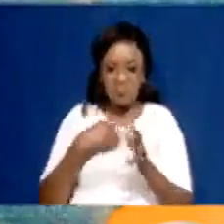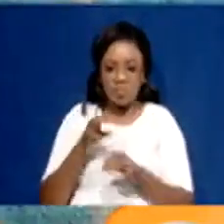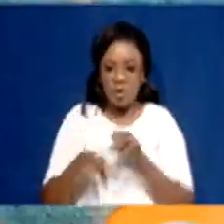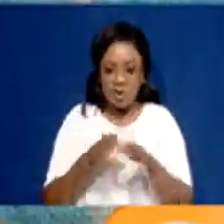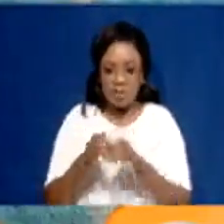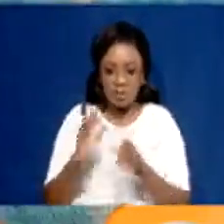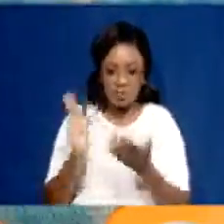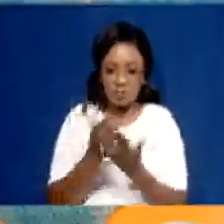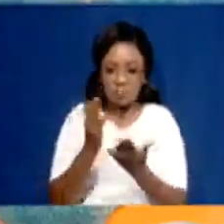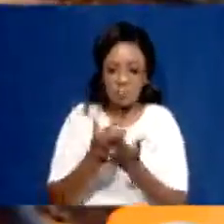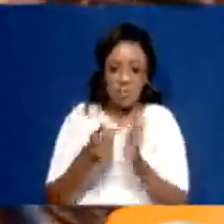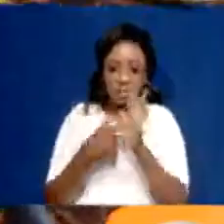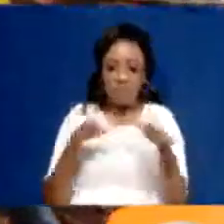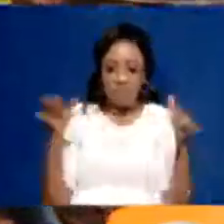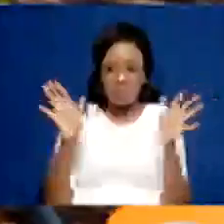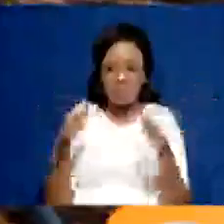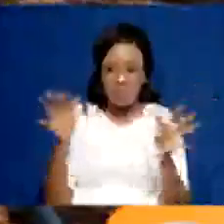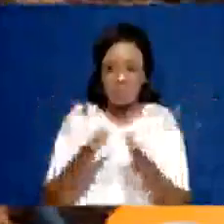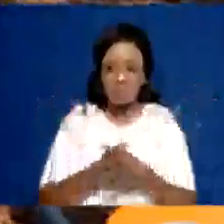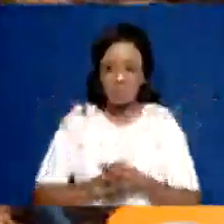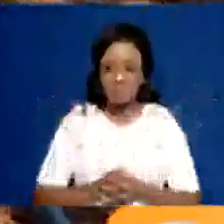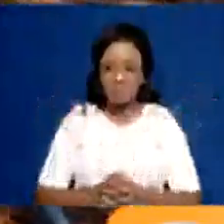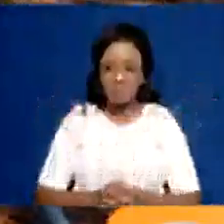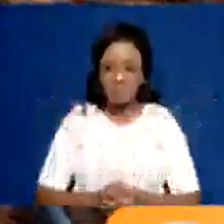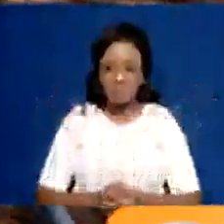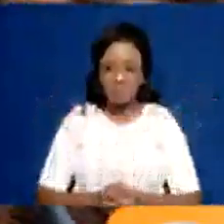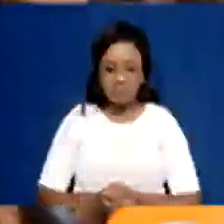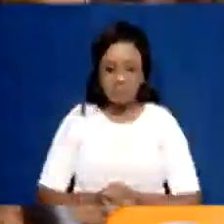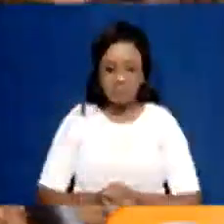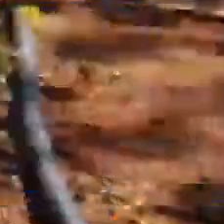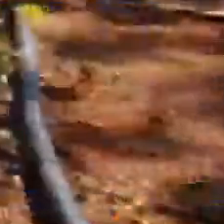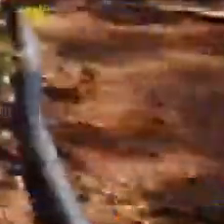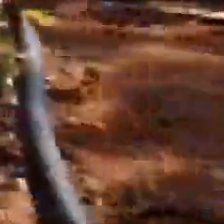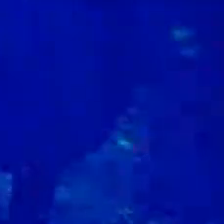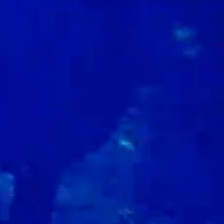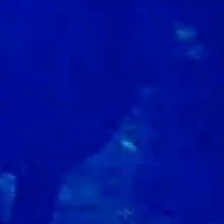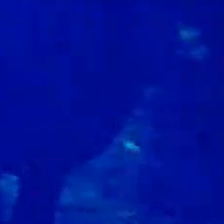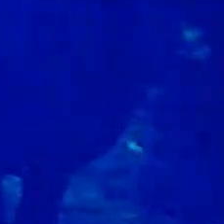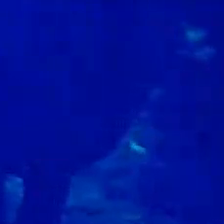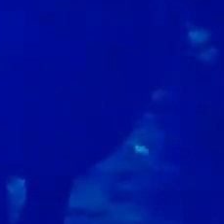Predators here are birds. Dennis Otieno, Runinga ya Citizen.